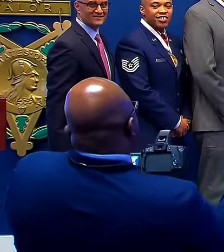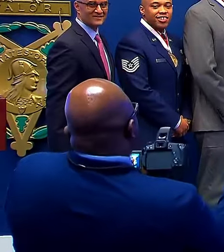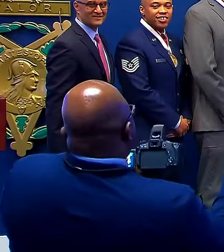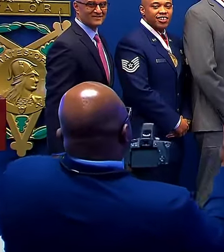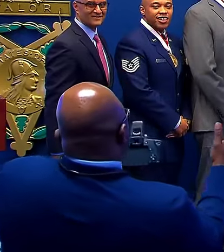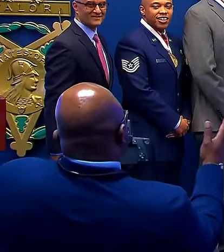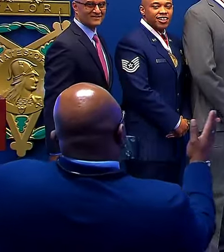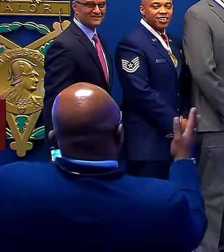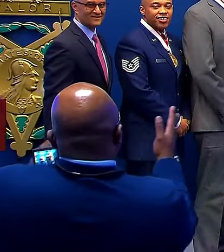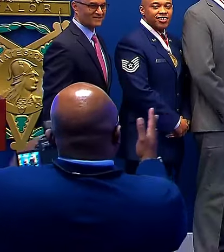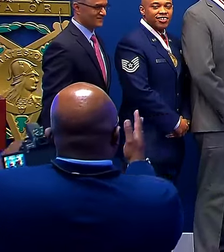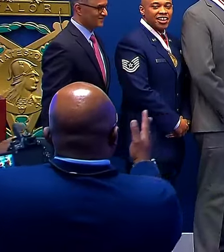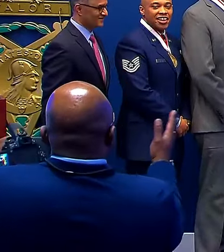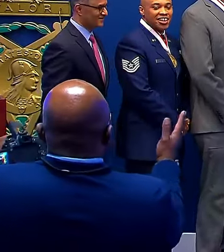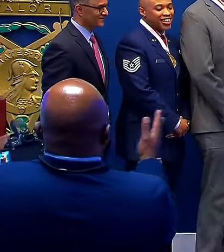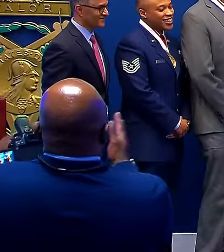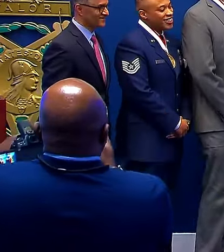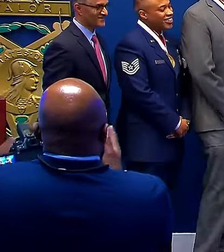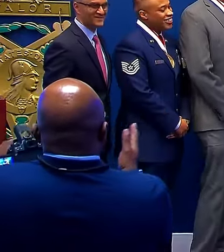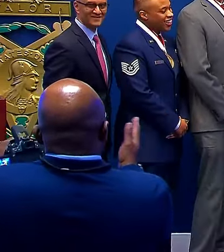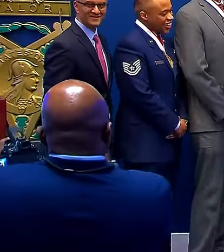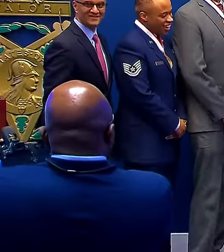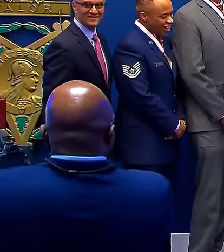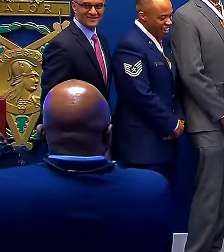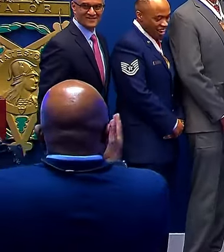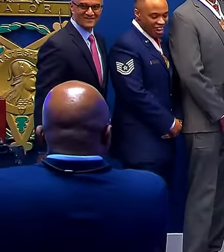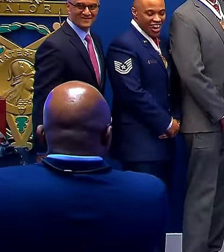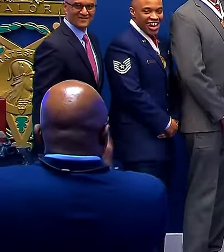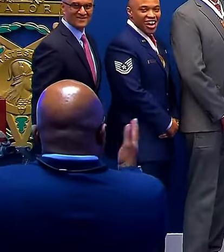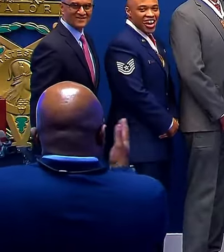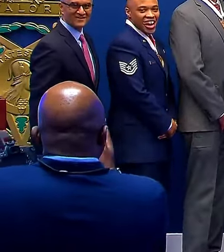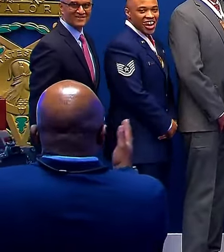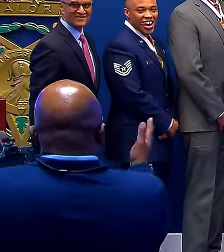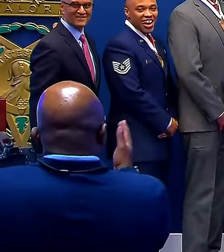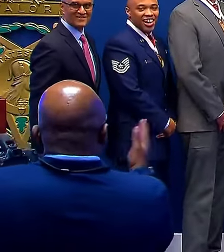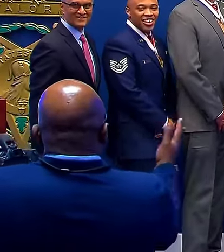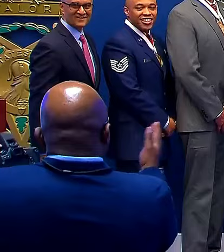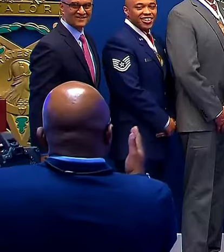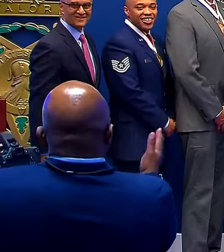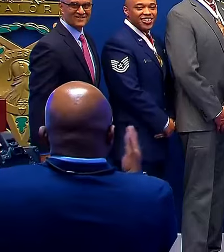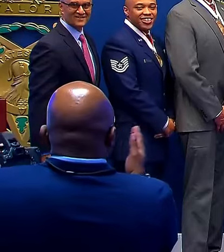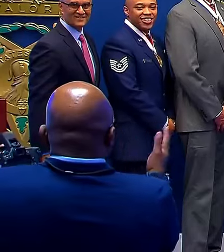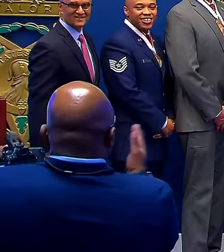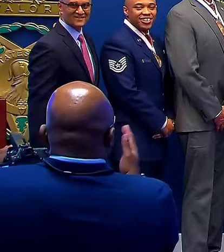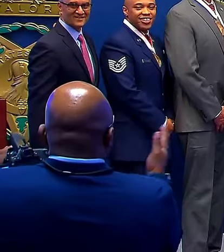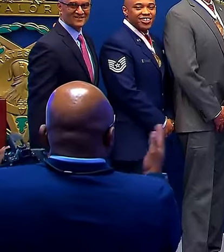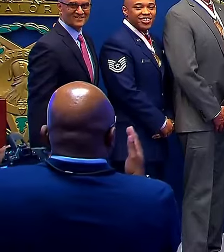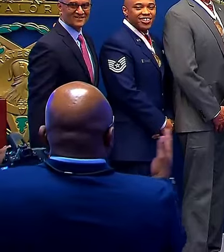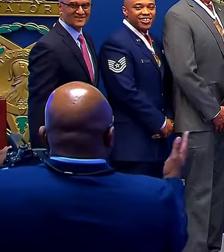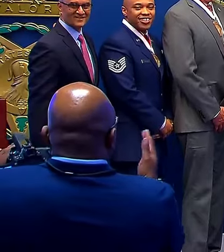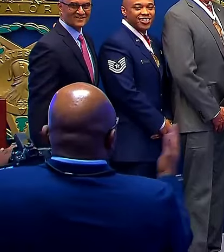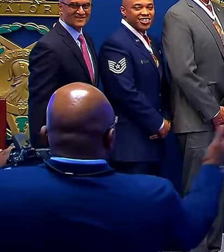Can you shift to the right a little bit? One step to the right. There you go. There you go. There you go. Doing good? There you go.